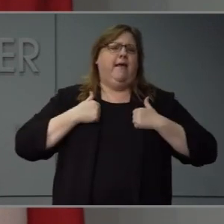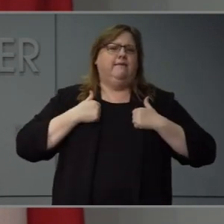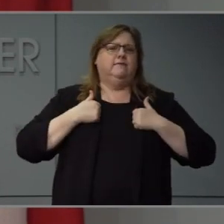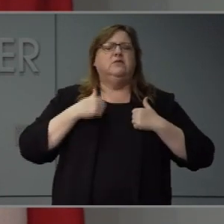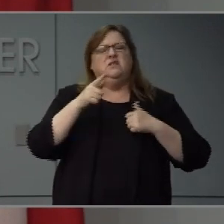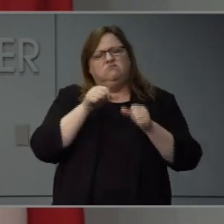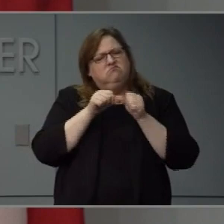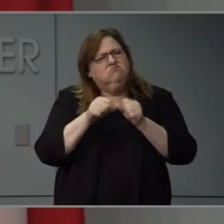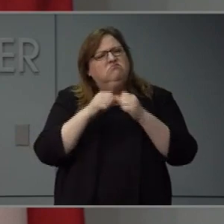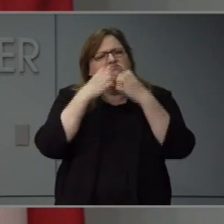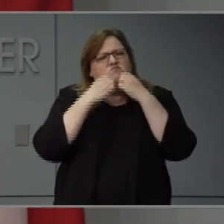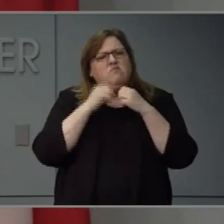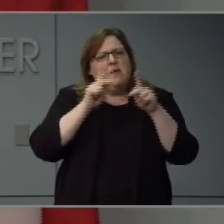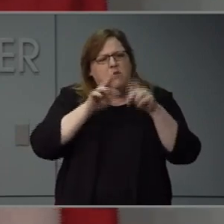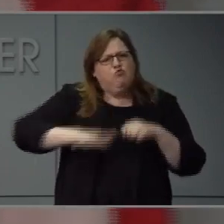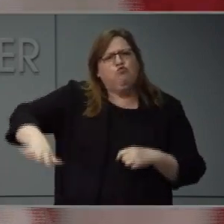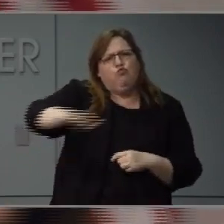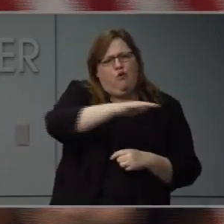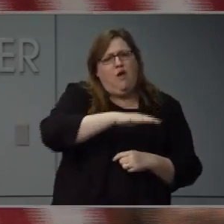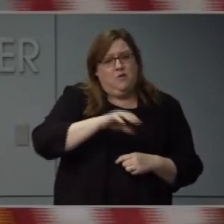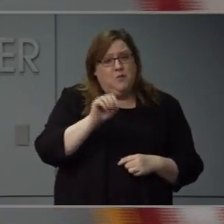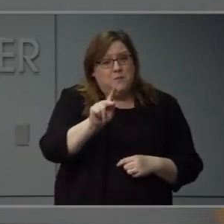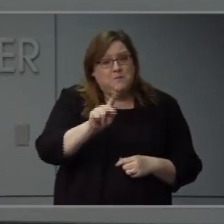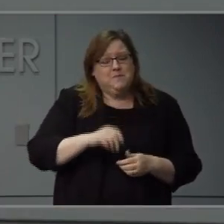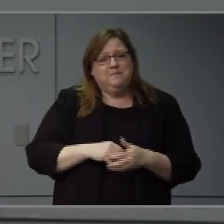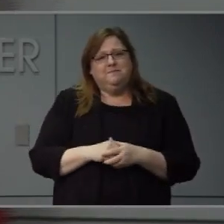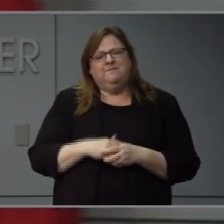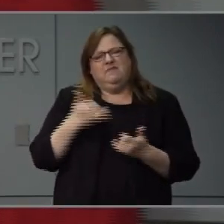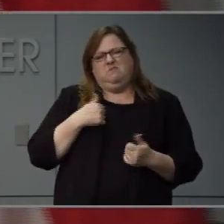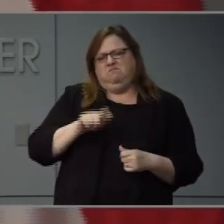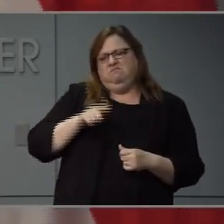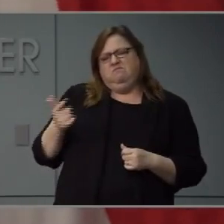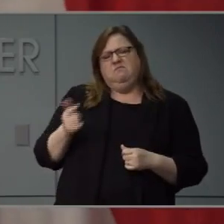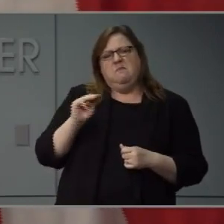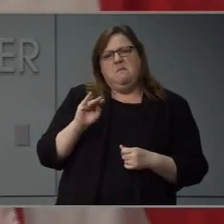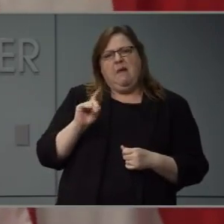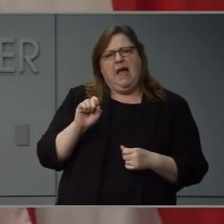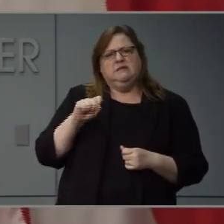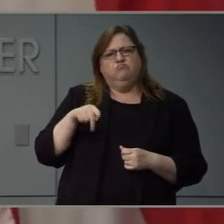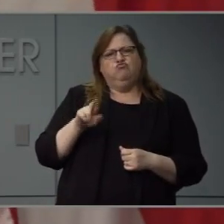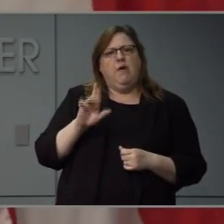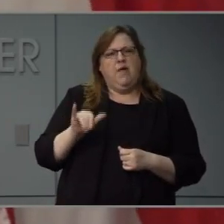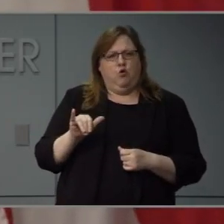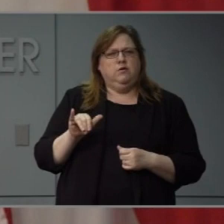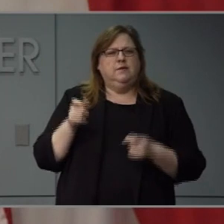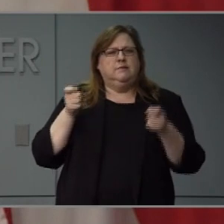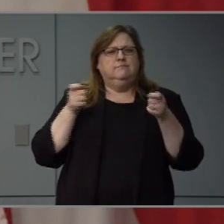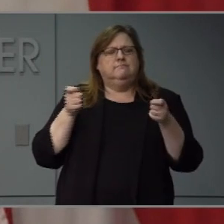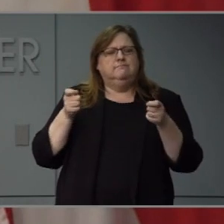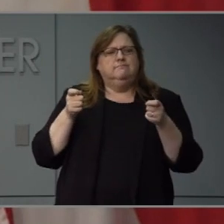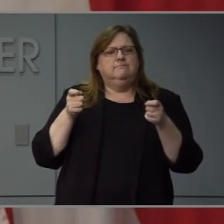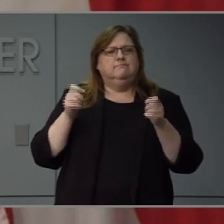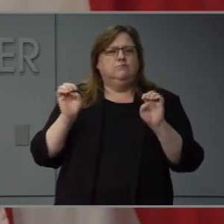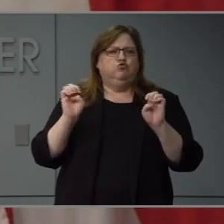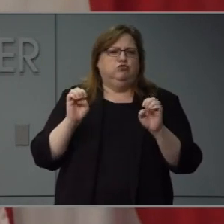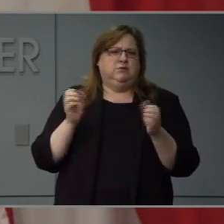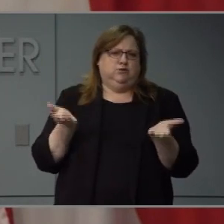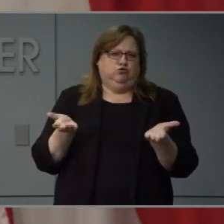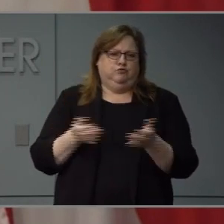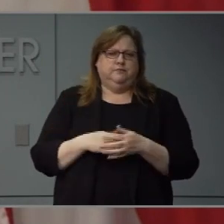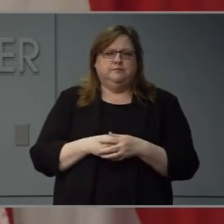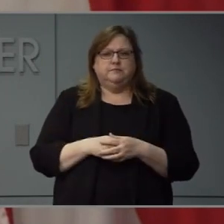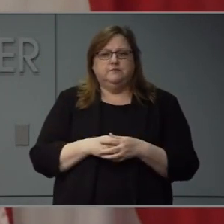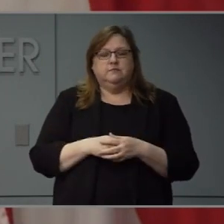Madam Secretary. Before I get started with my daily update, I want to say how proud and thankful we are to have Dr. Cohen as our